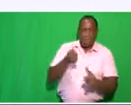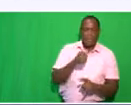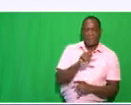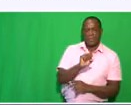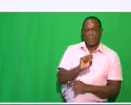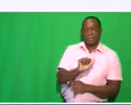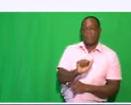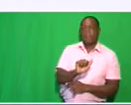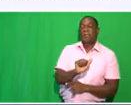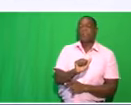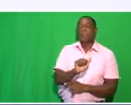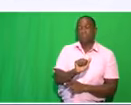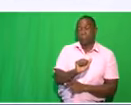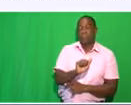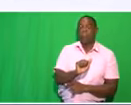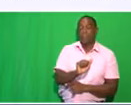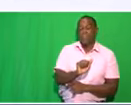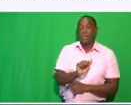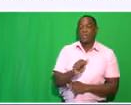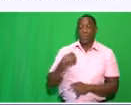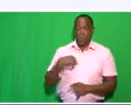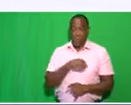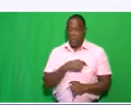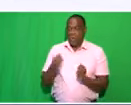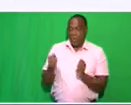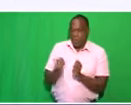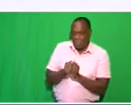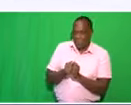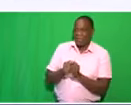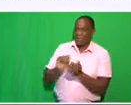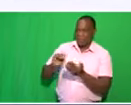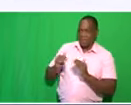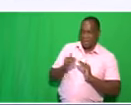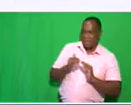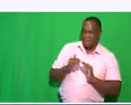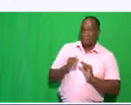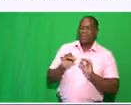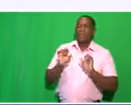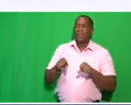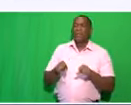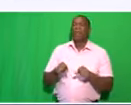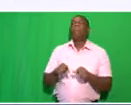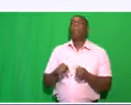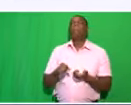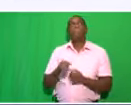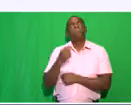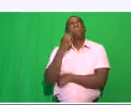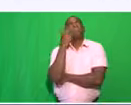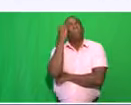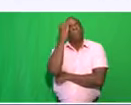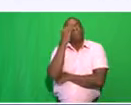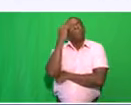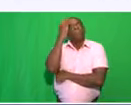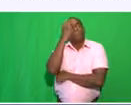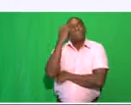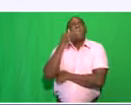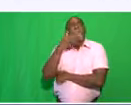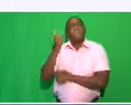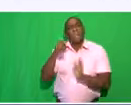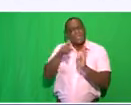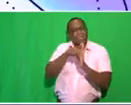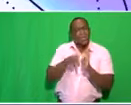a society, as a community, come up with what we think would be the best policy as it relates to that. And we can move